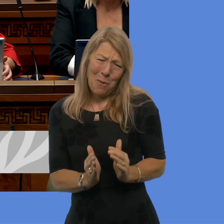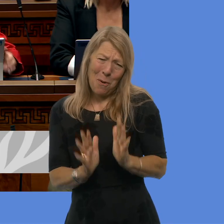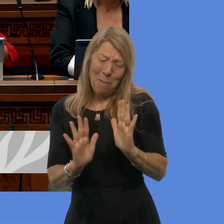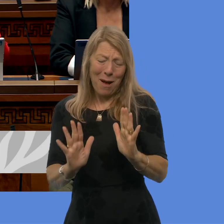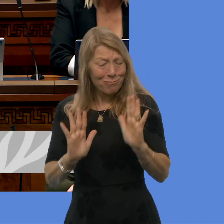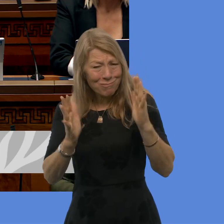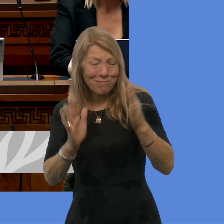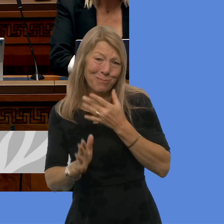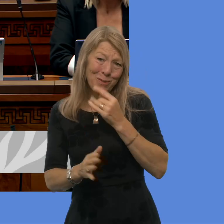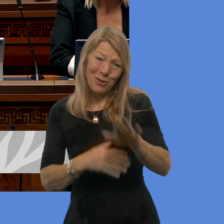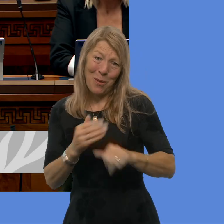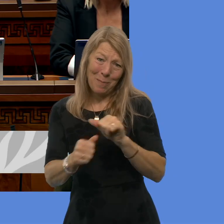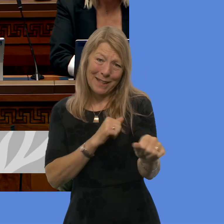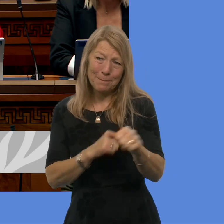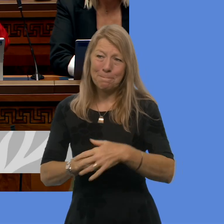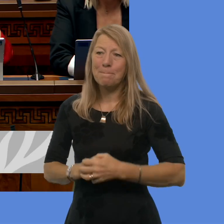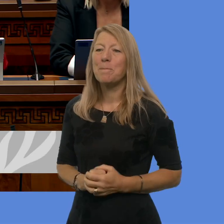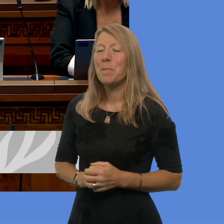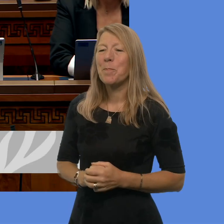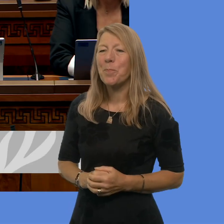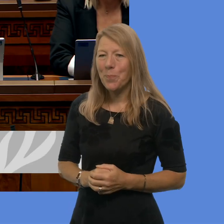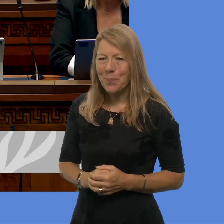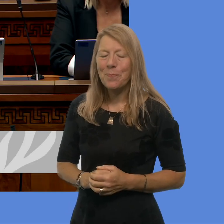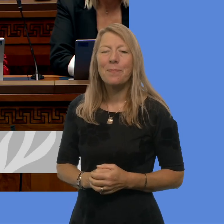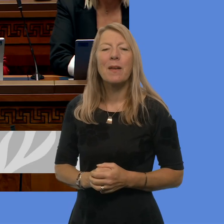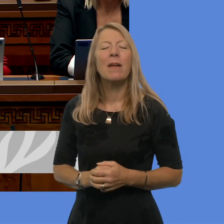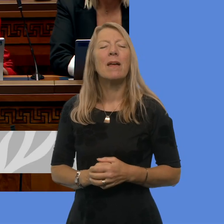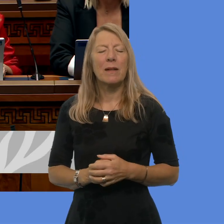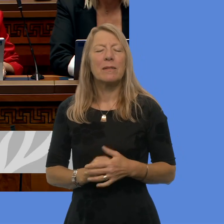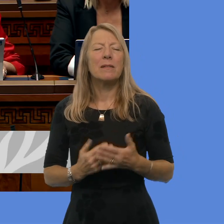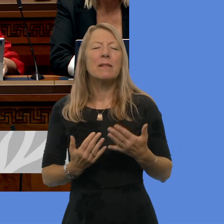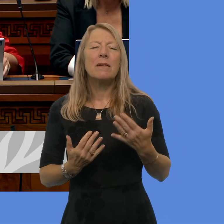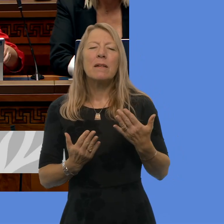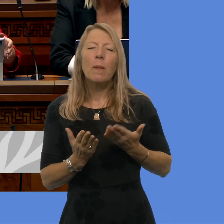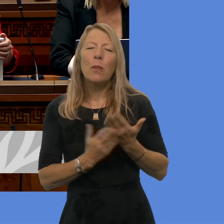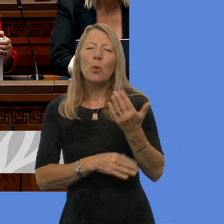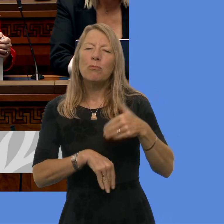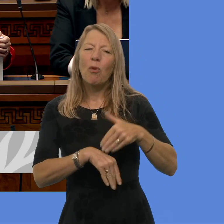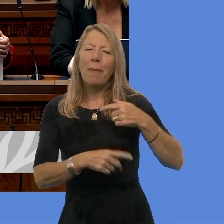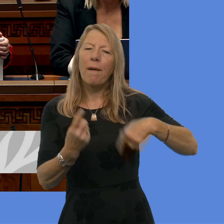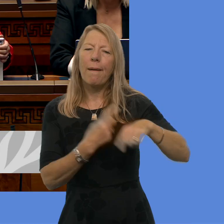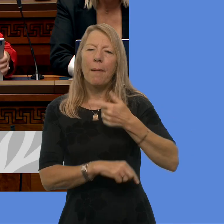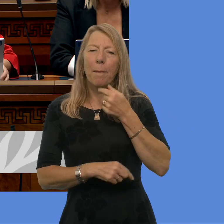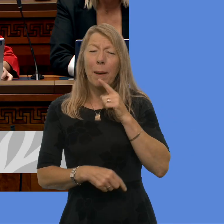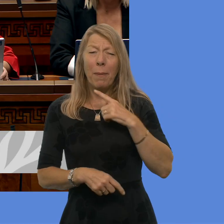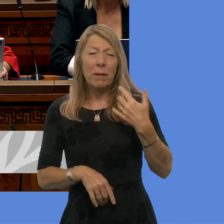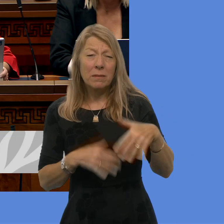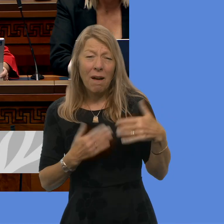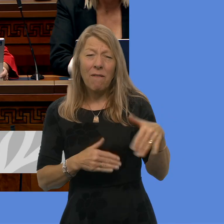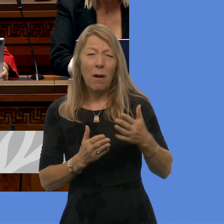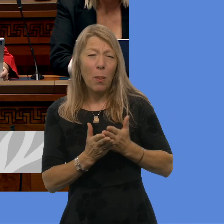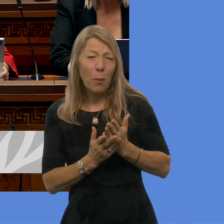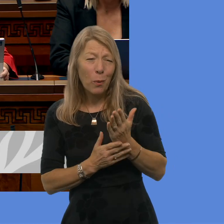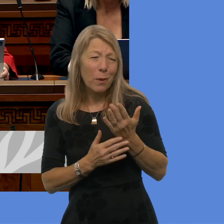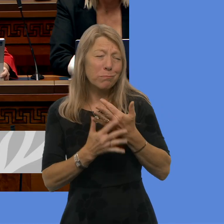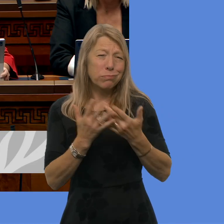Survivors Service supports victims and survivors of the Troubles, conflict, historical institutional abuse and mother and baby homes, Magdalen